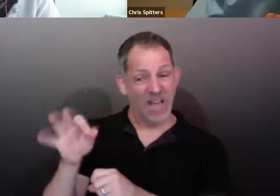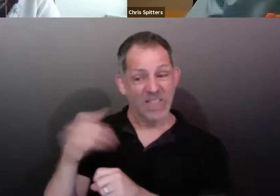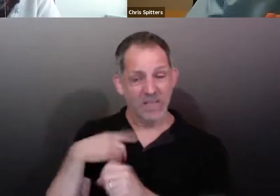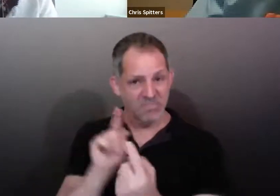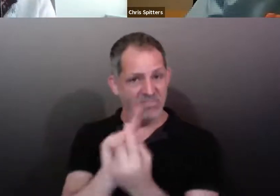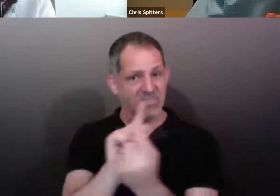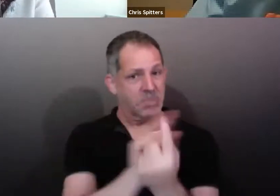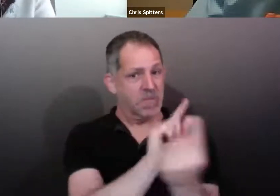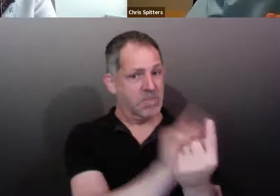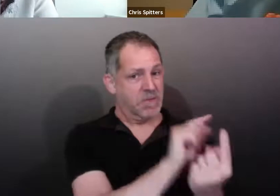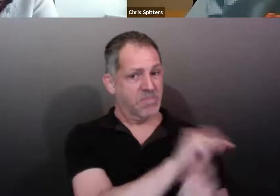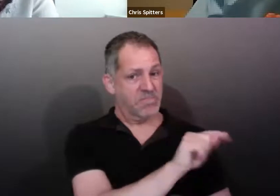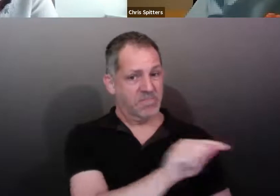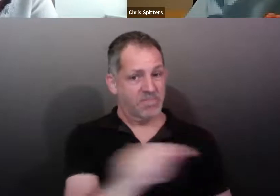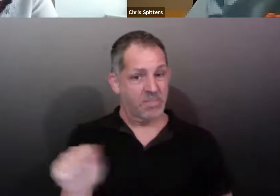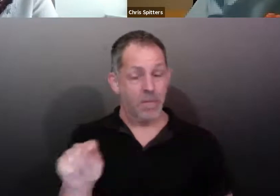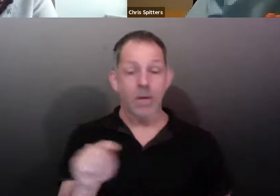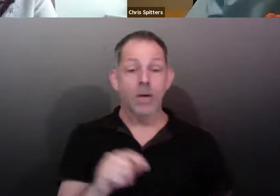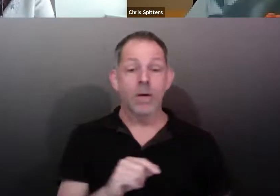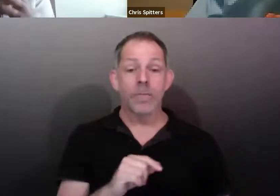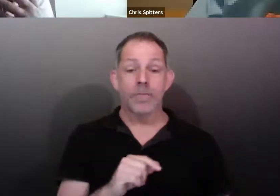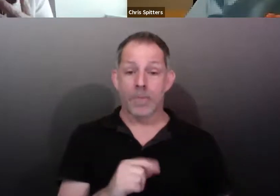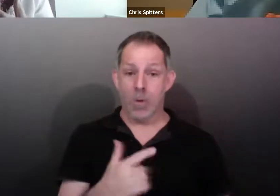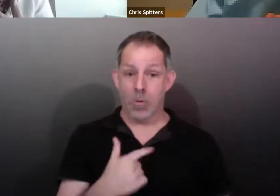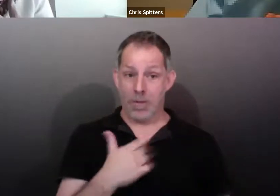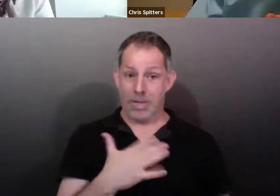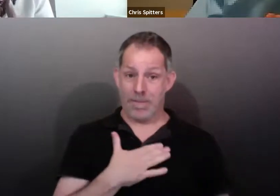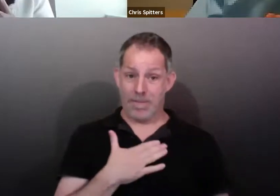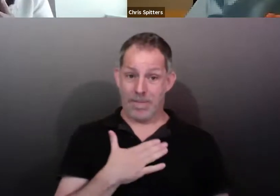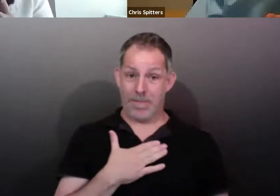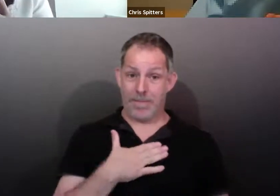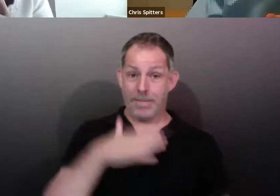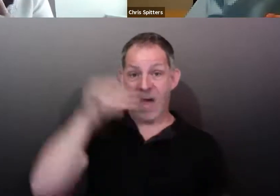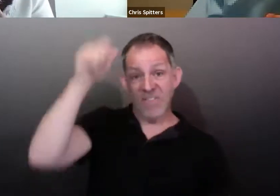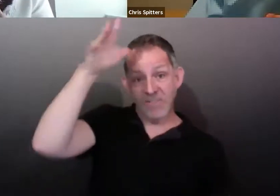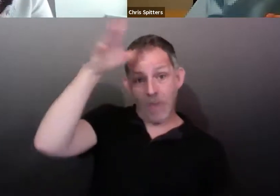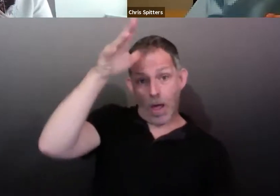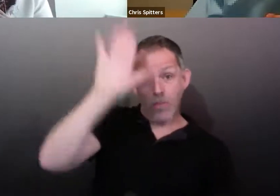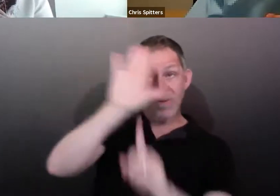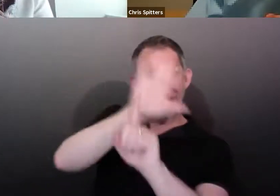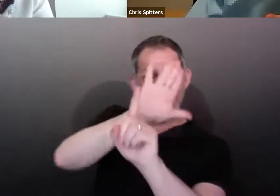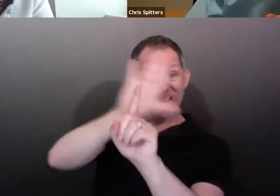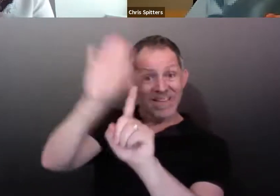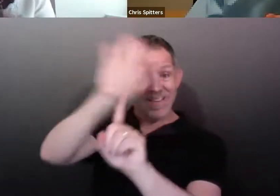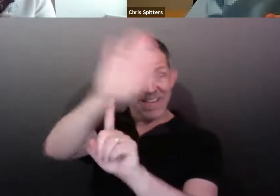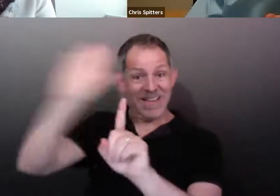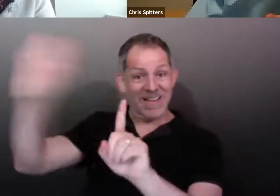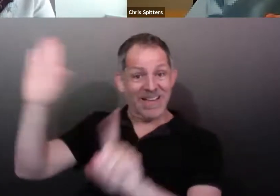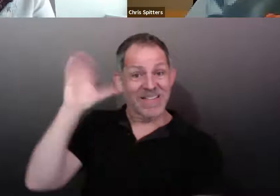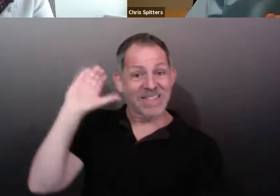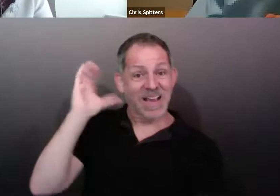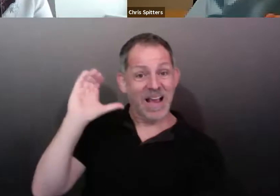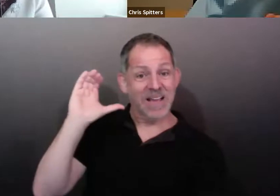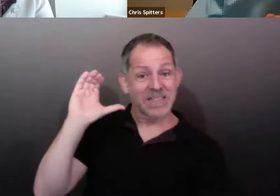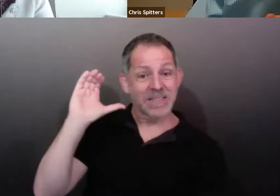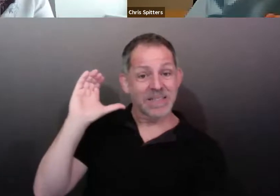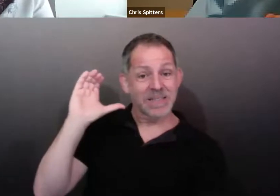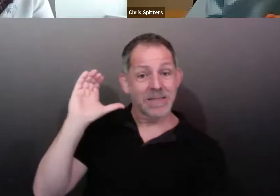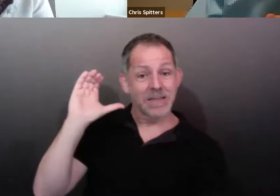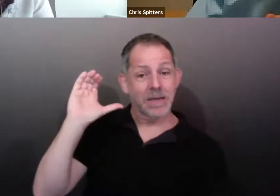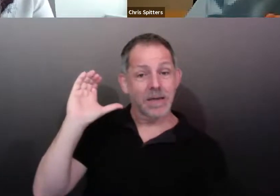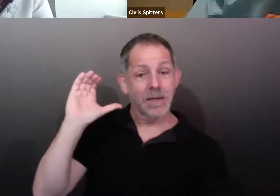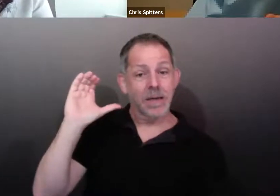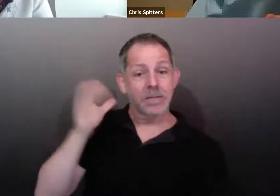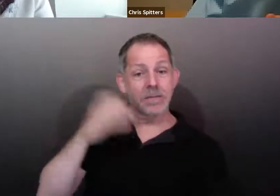that I could have at home. So I would just keep it on my finger, and just in the moments where it felt like it was really hard to breathe, I put that on, and that was